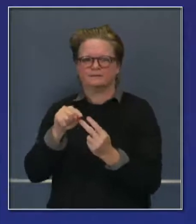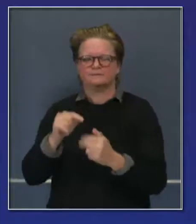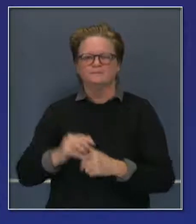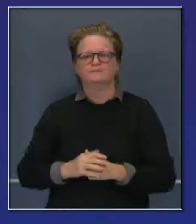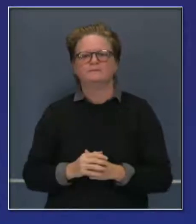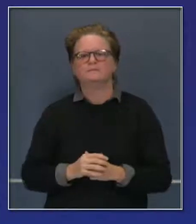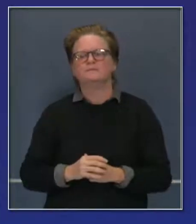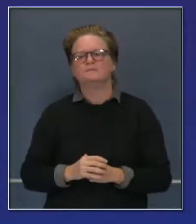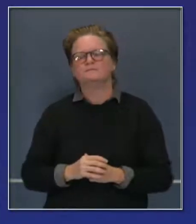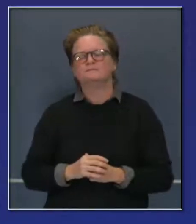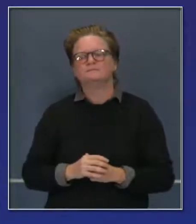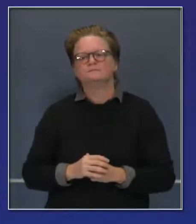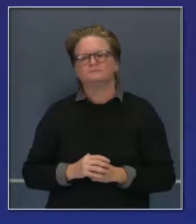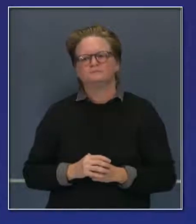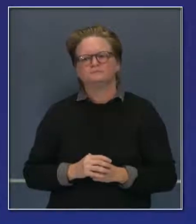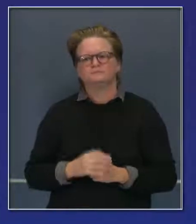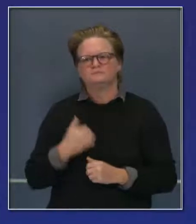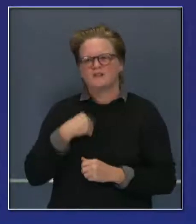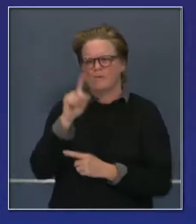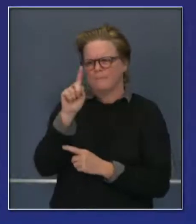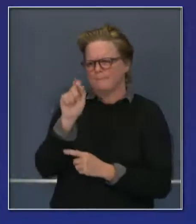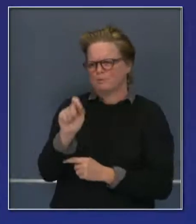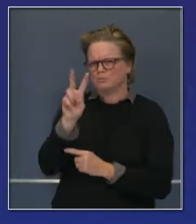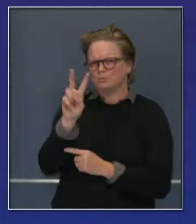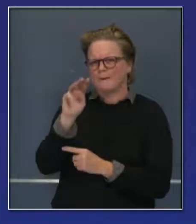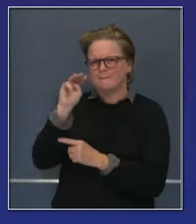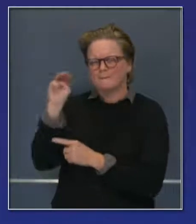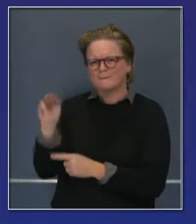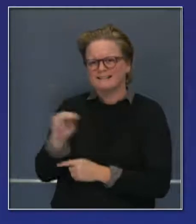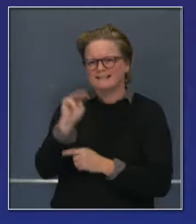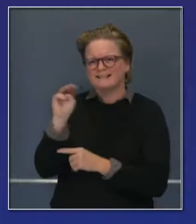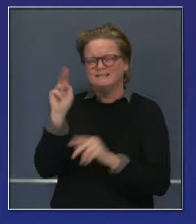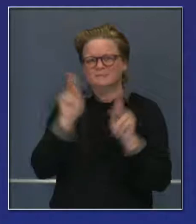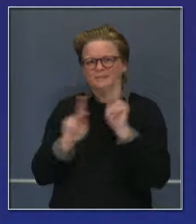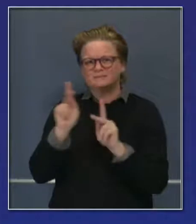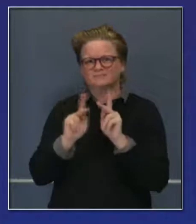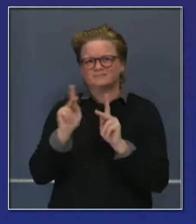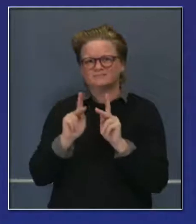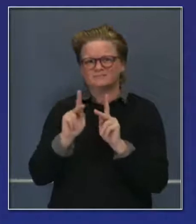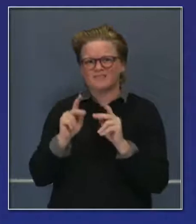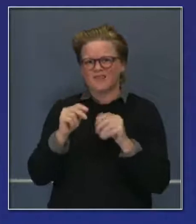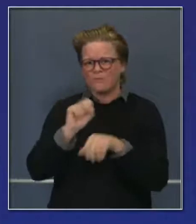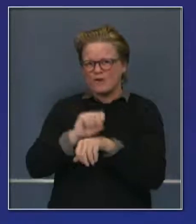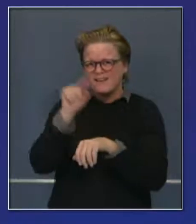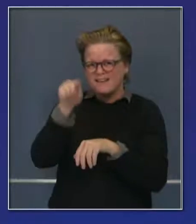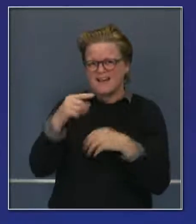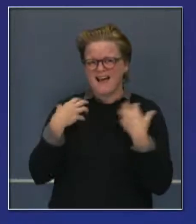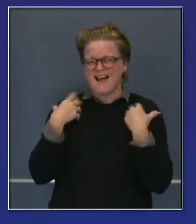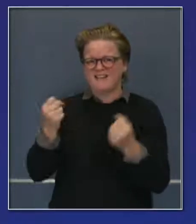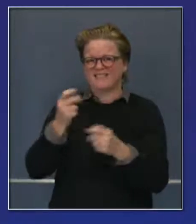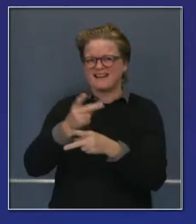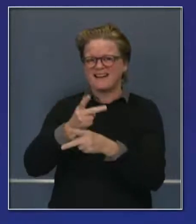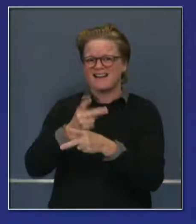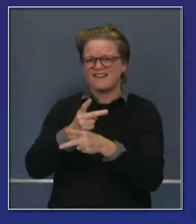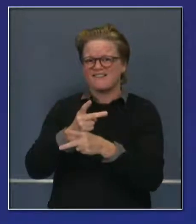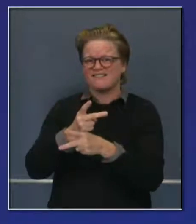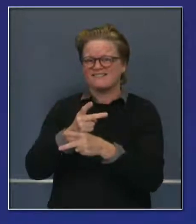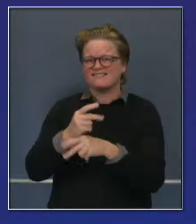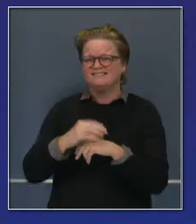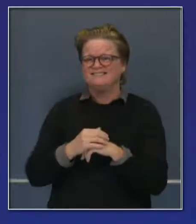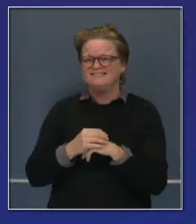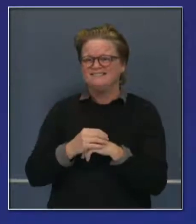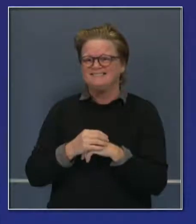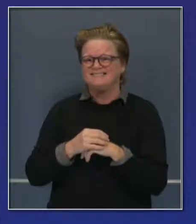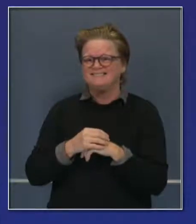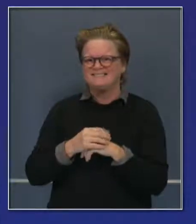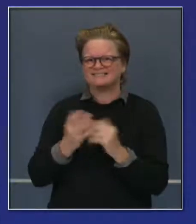the math and anticipate that we get, let's say, 12% of them. Each dose, you have to have dose twice, cut